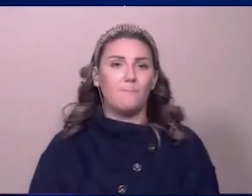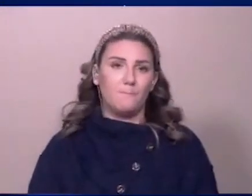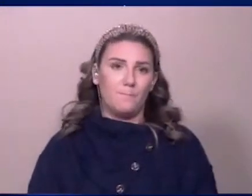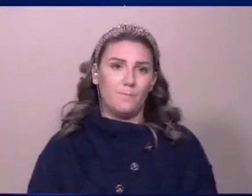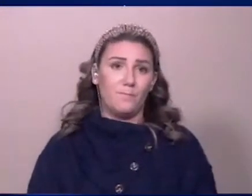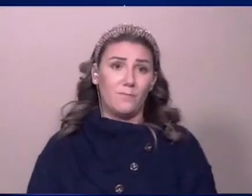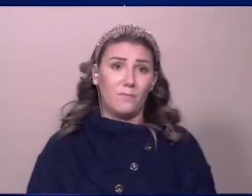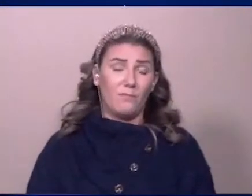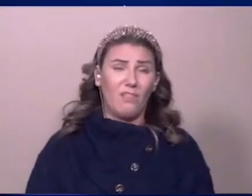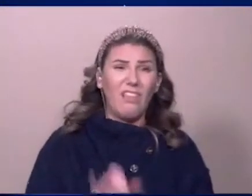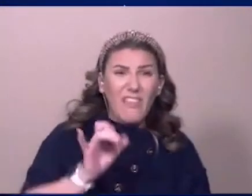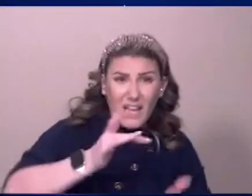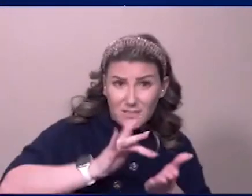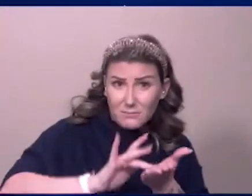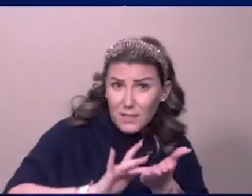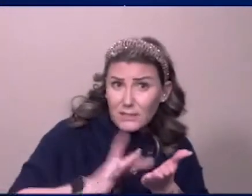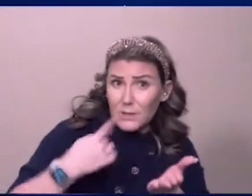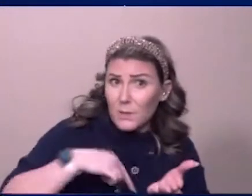That's a drug worth talking about.